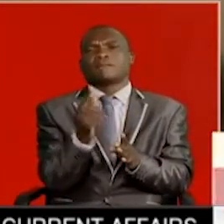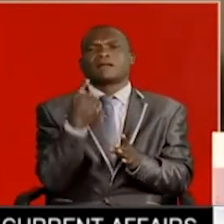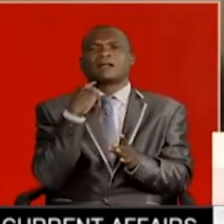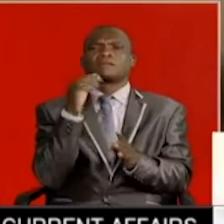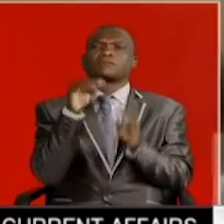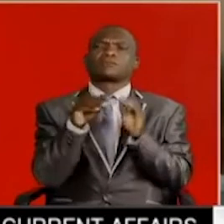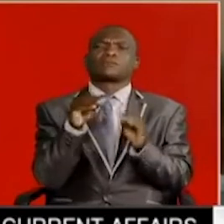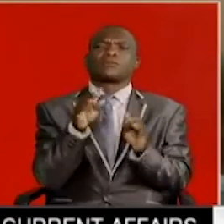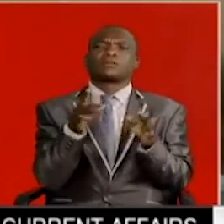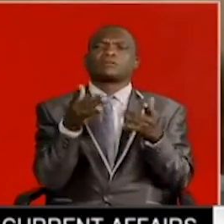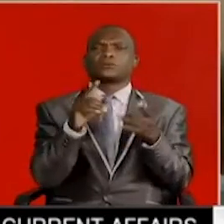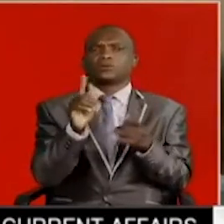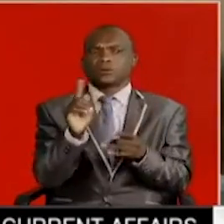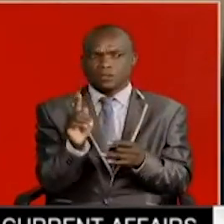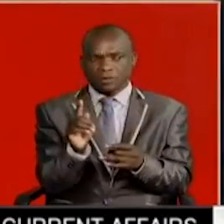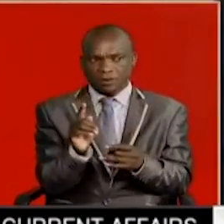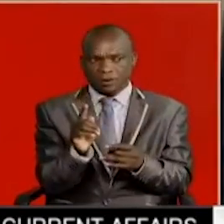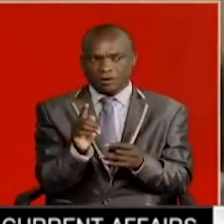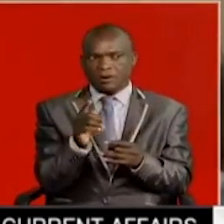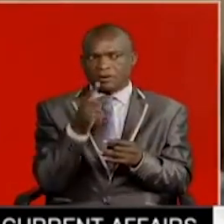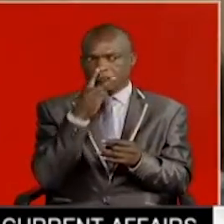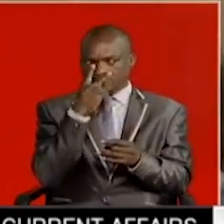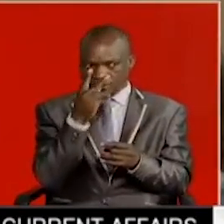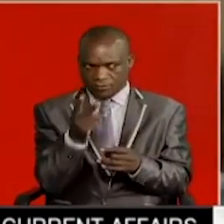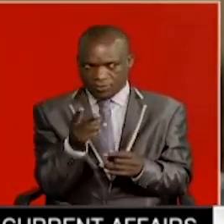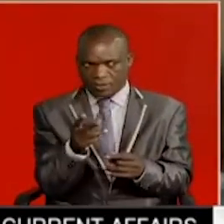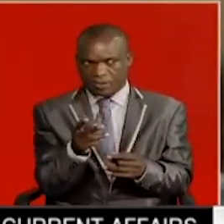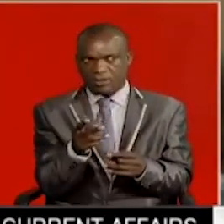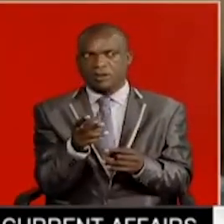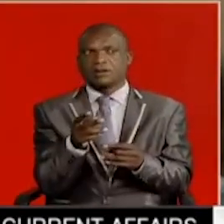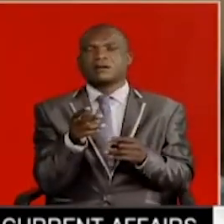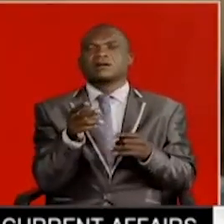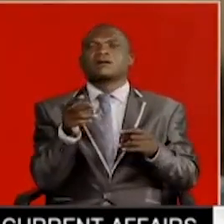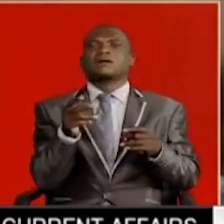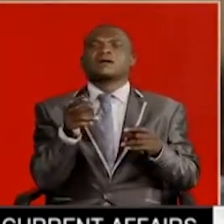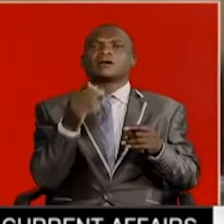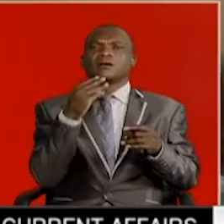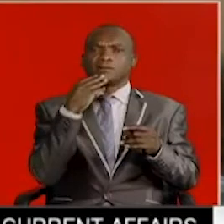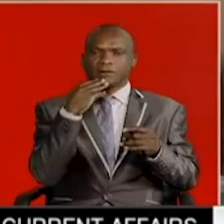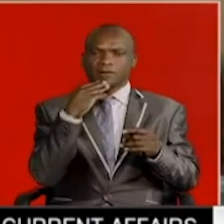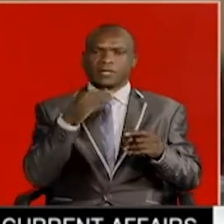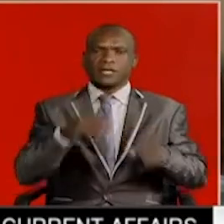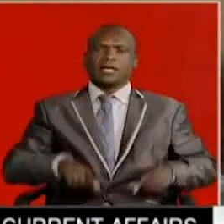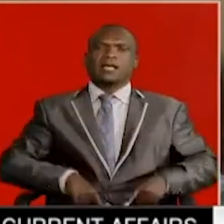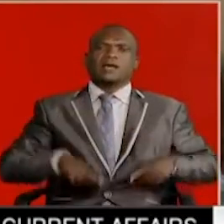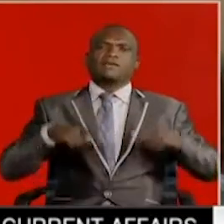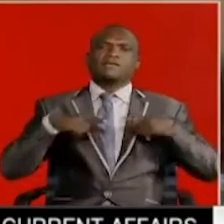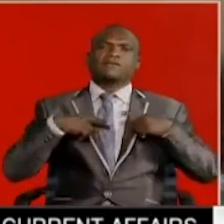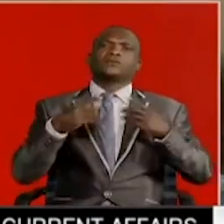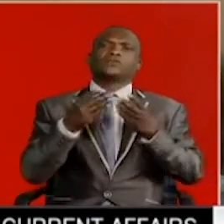when your life is taken, then you cease to be on the social media.